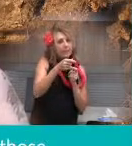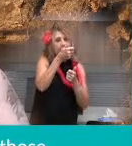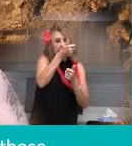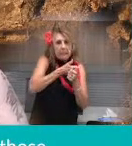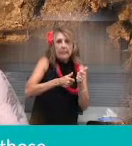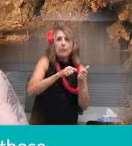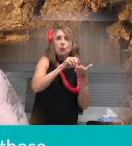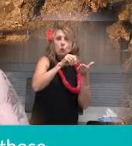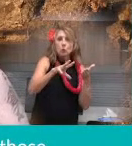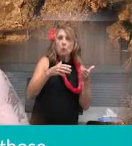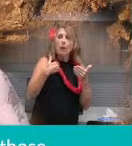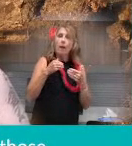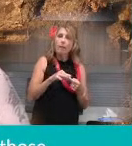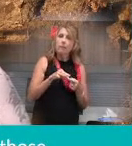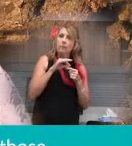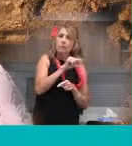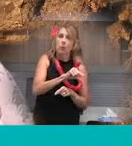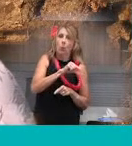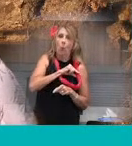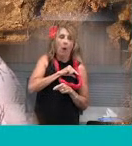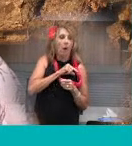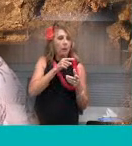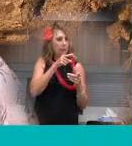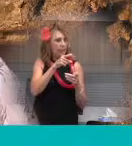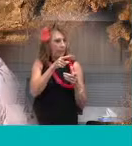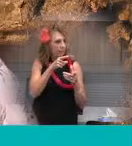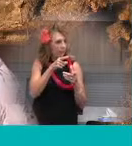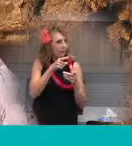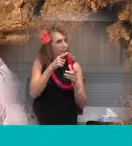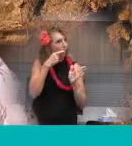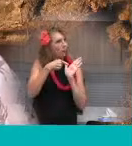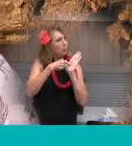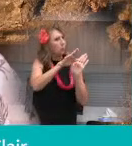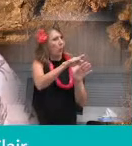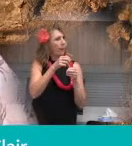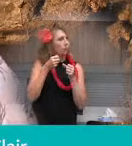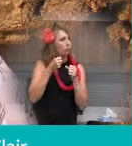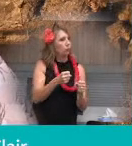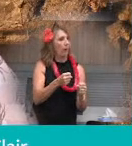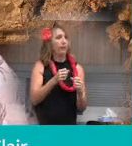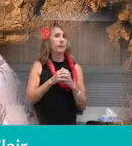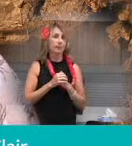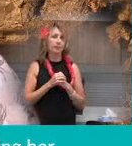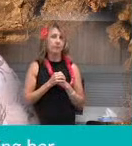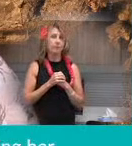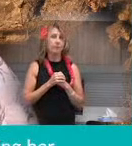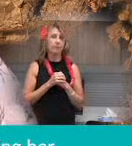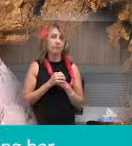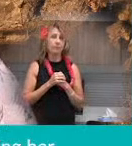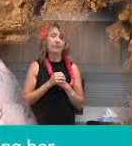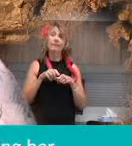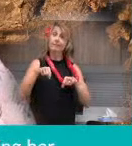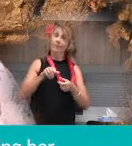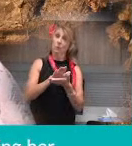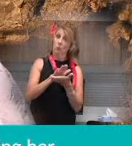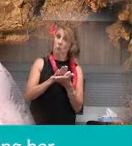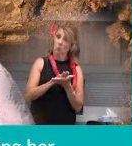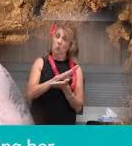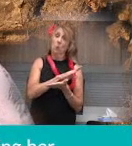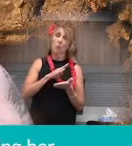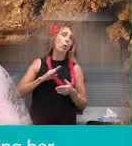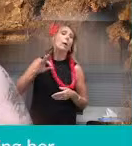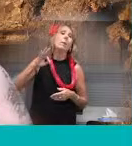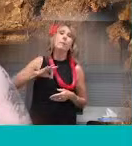qualities and providing opportunities for those strengths to shine. She made a difference at St. Clair Catholic by